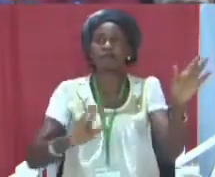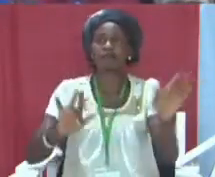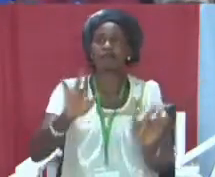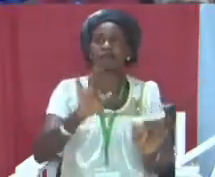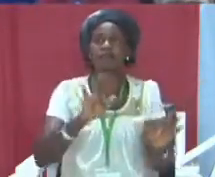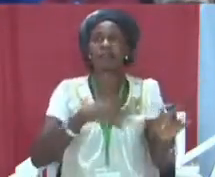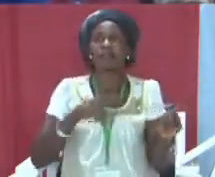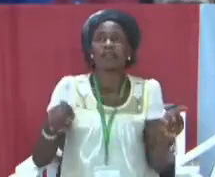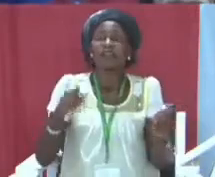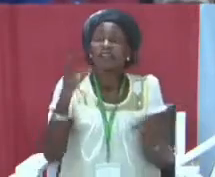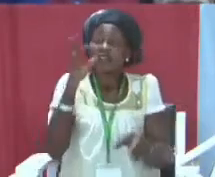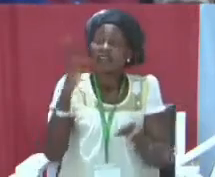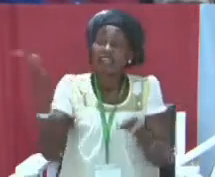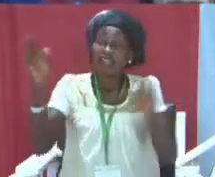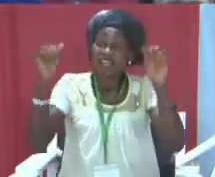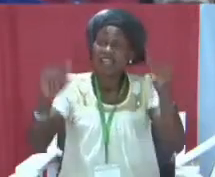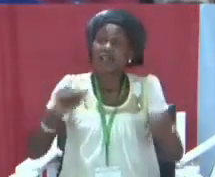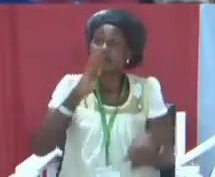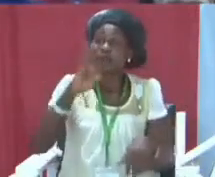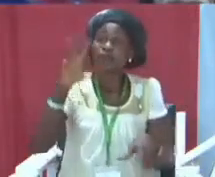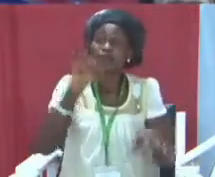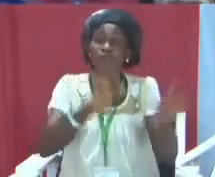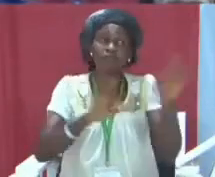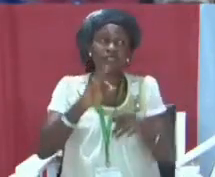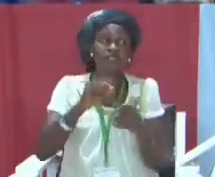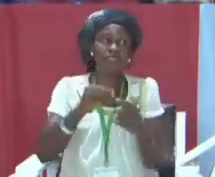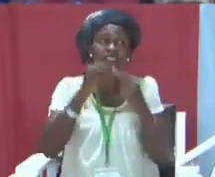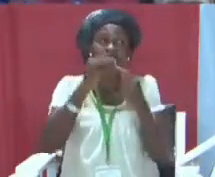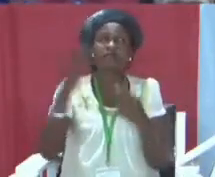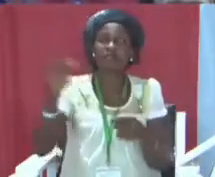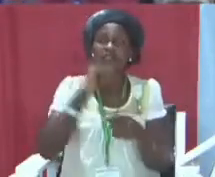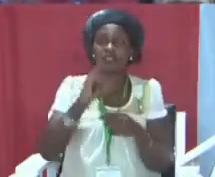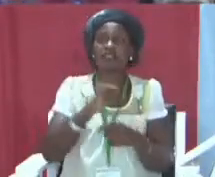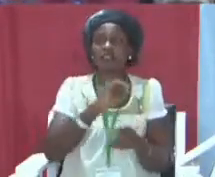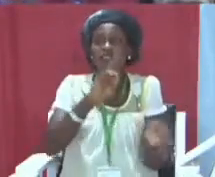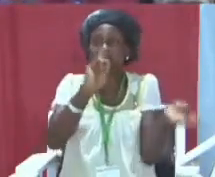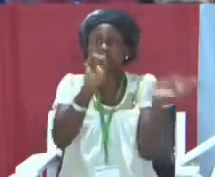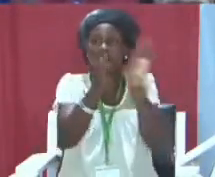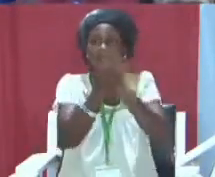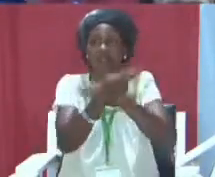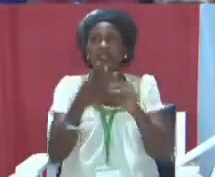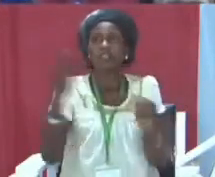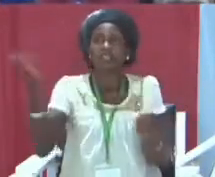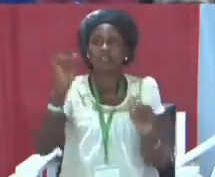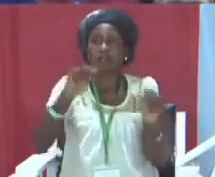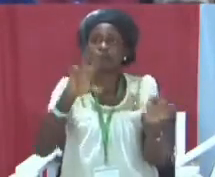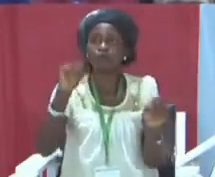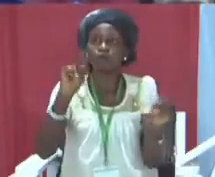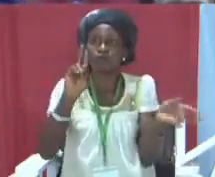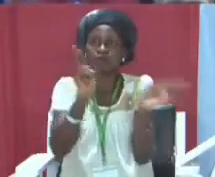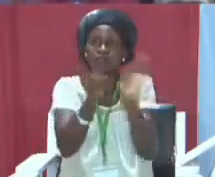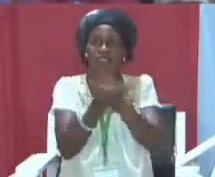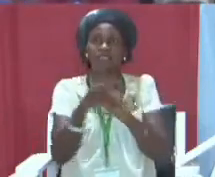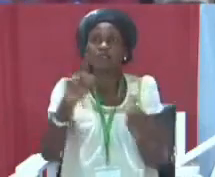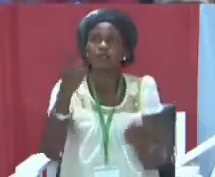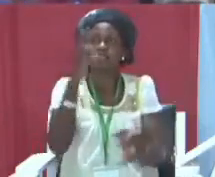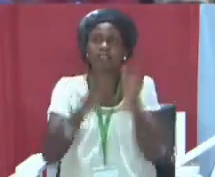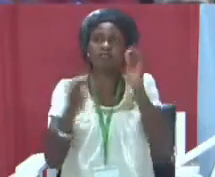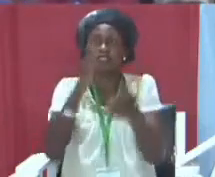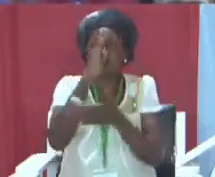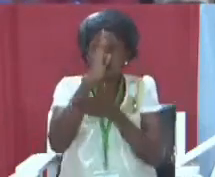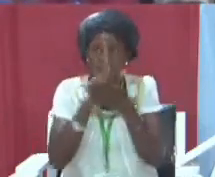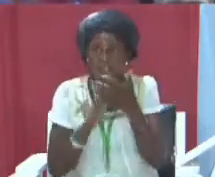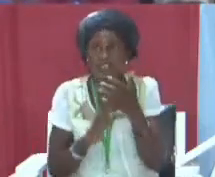And there can be no mercy except there is repentance. And there can be no repentance except there is